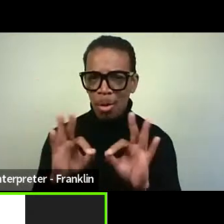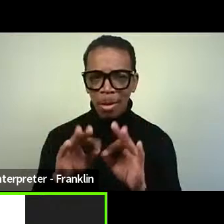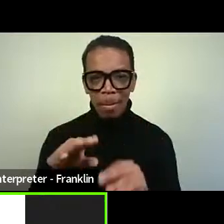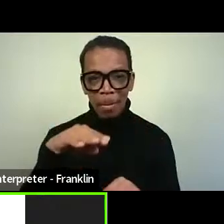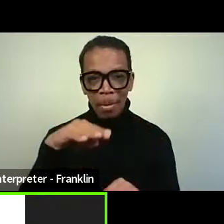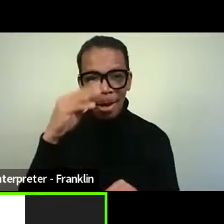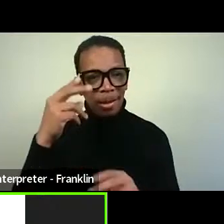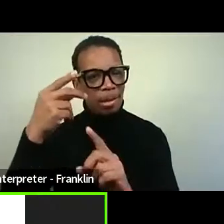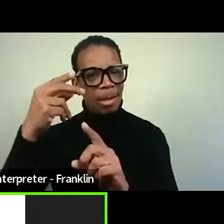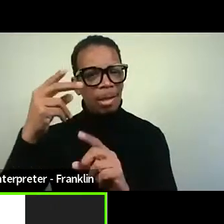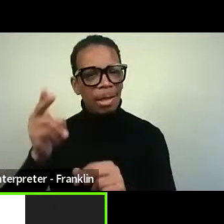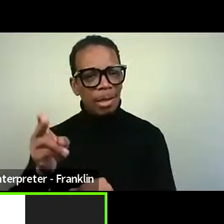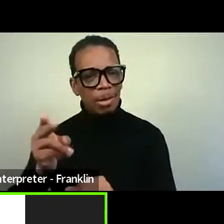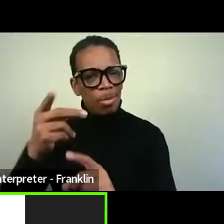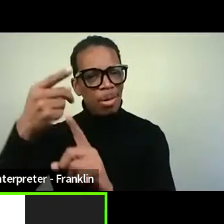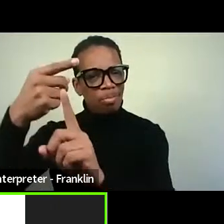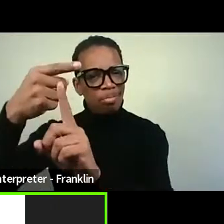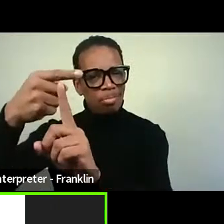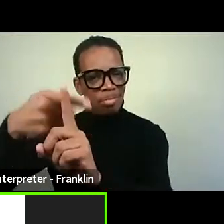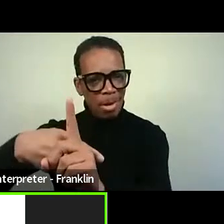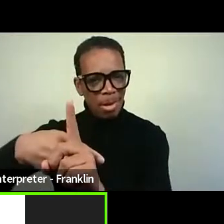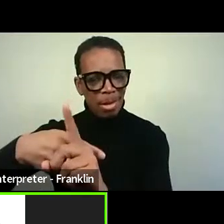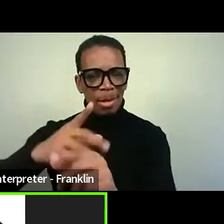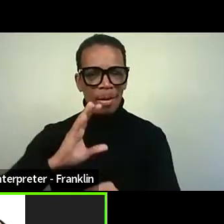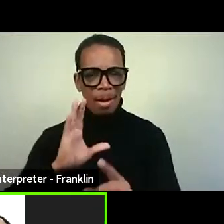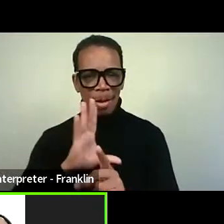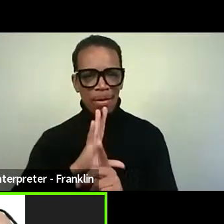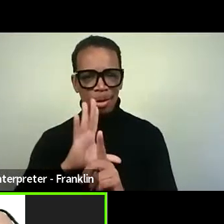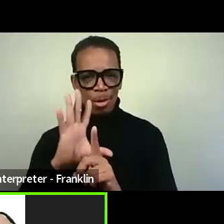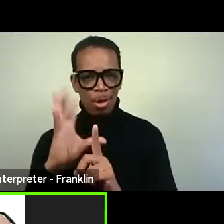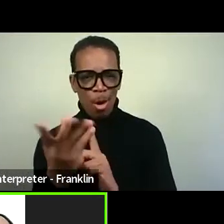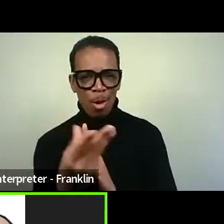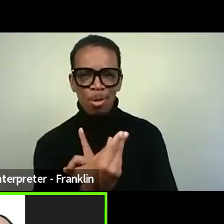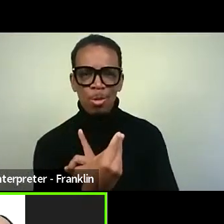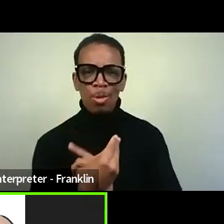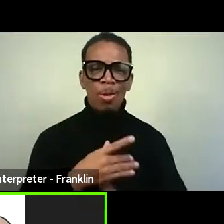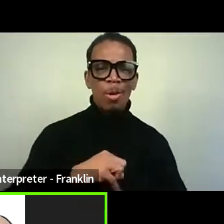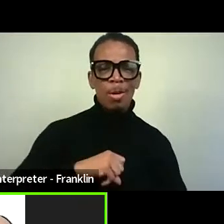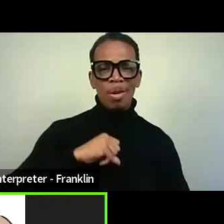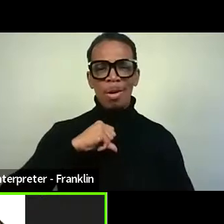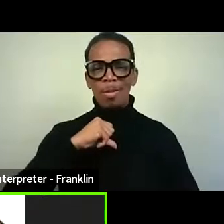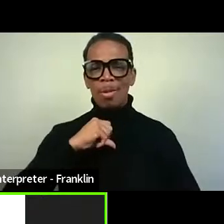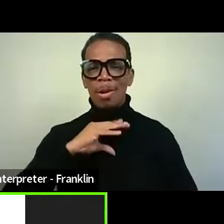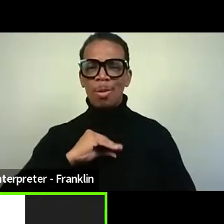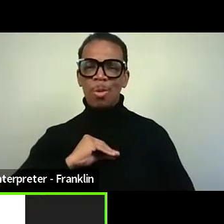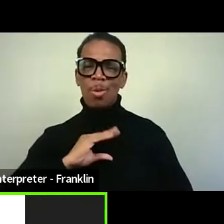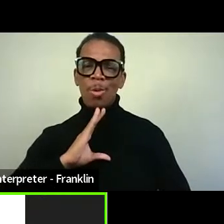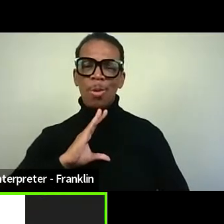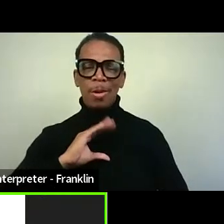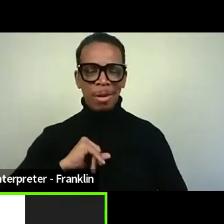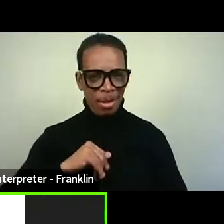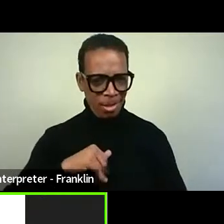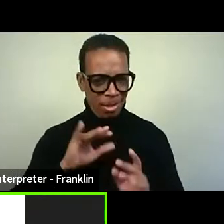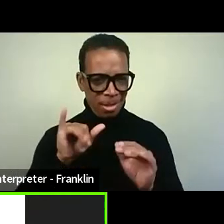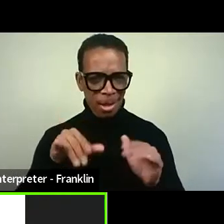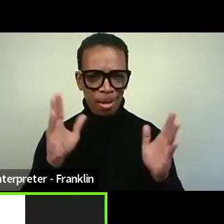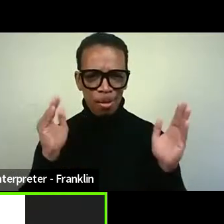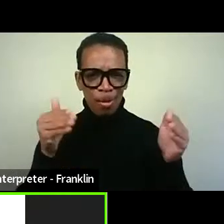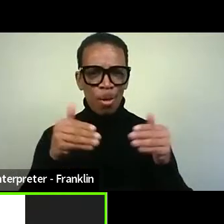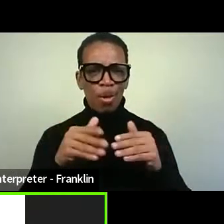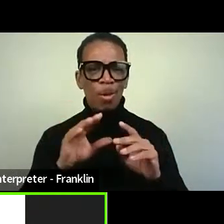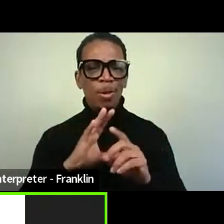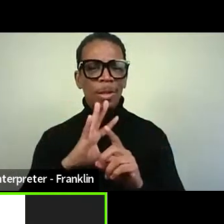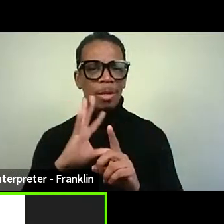History Month and having cultural pride and being able to stay in tune with that, even in an environment